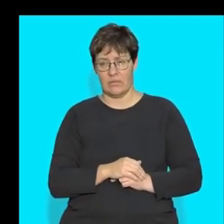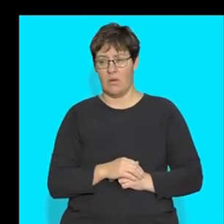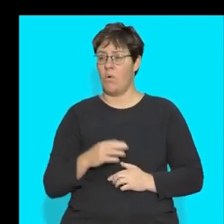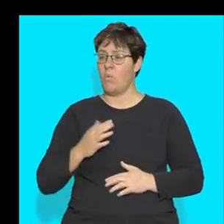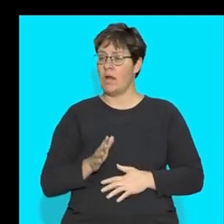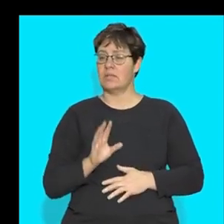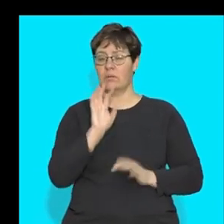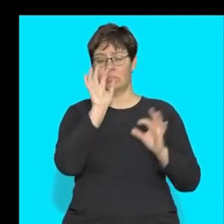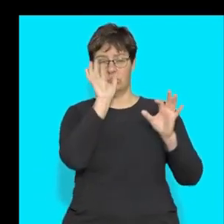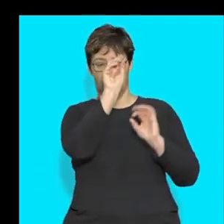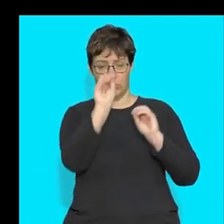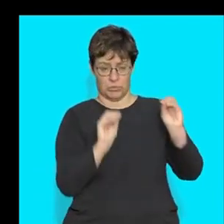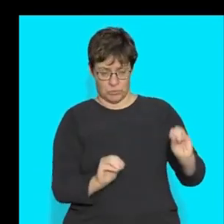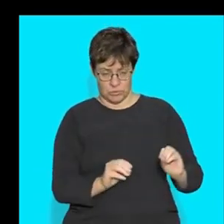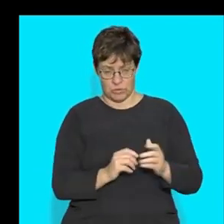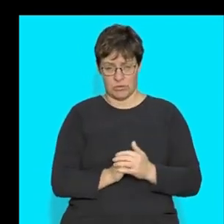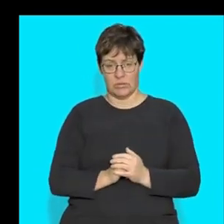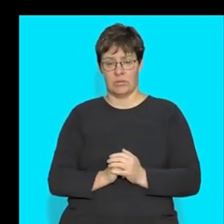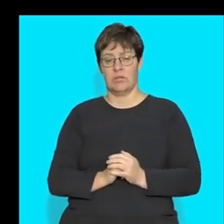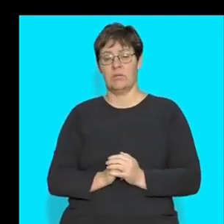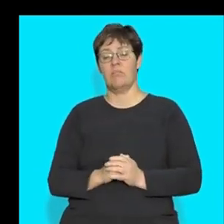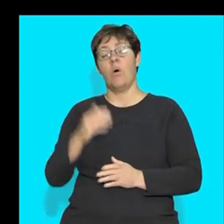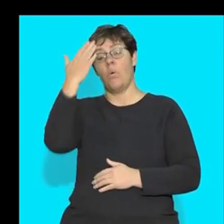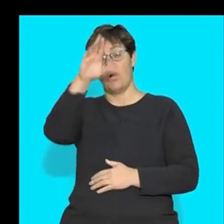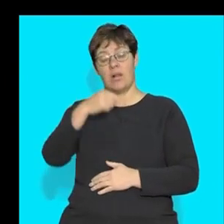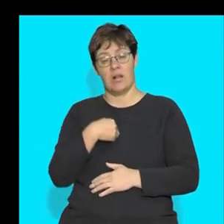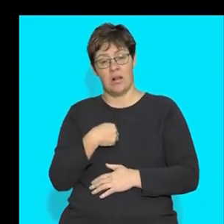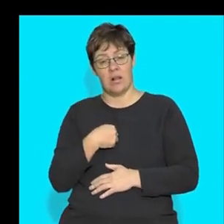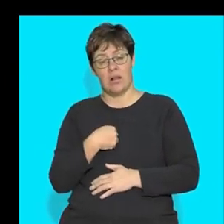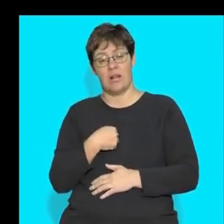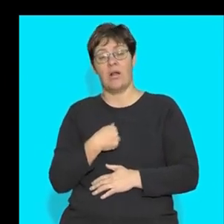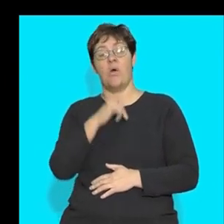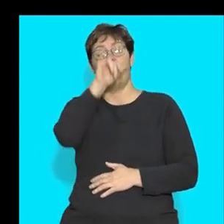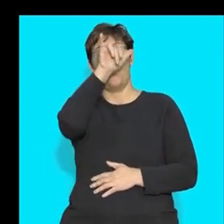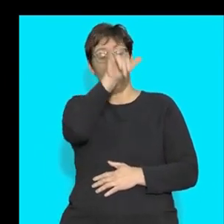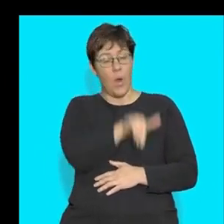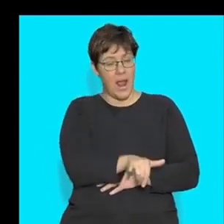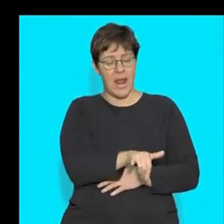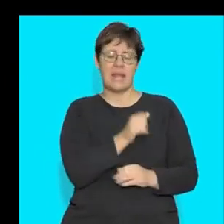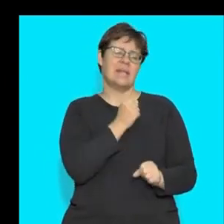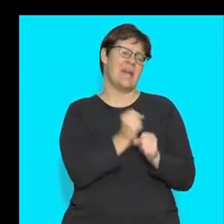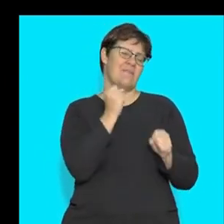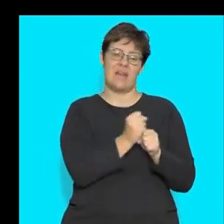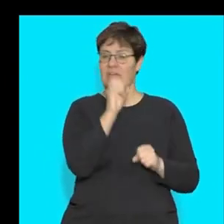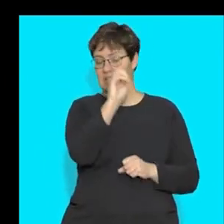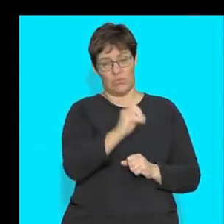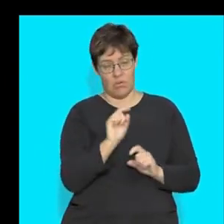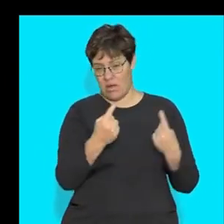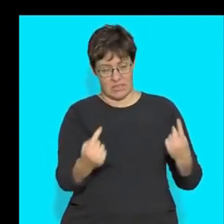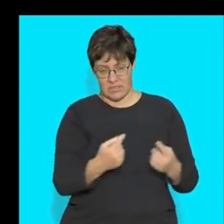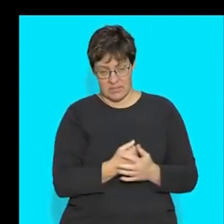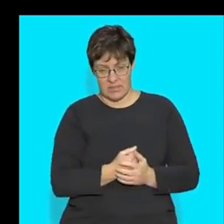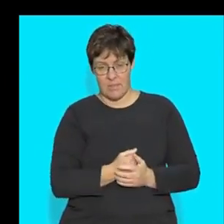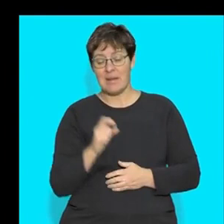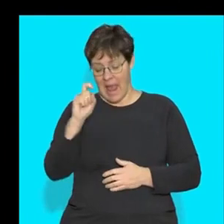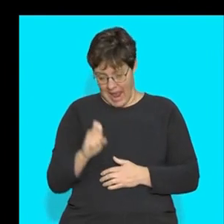want to join these, firstly, what do I know? I know that my y value can never be 0 here, right?